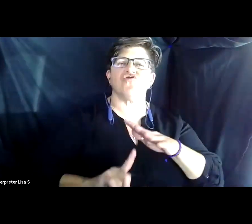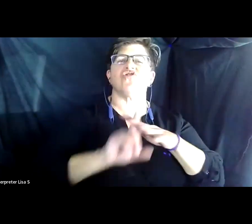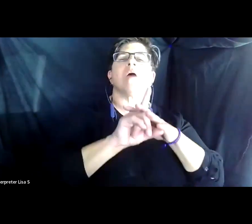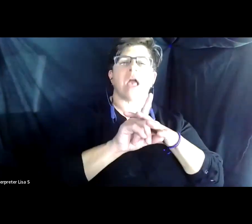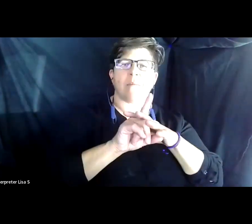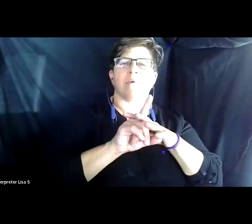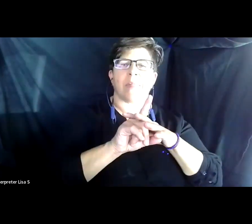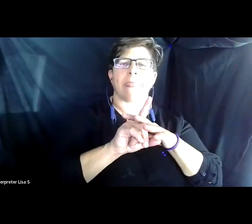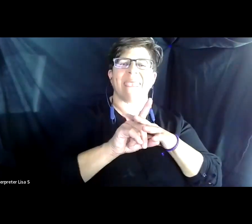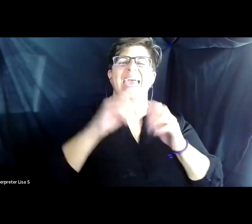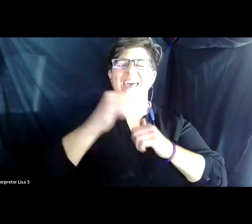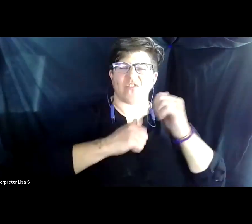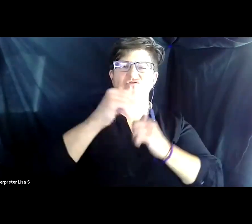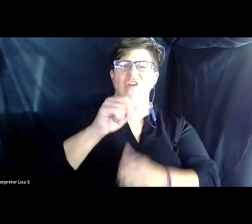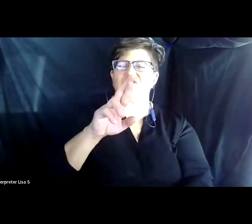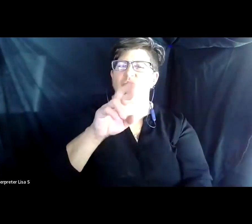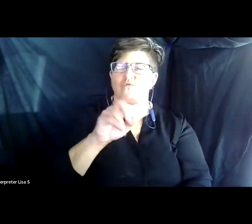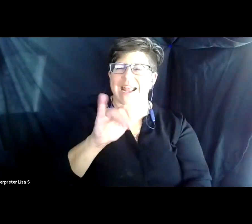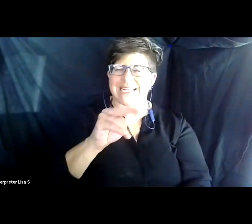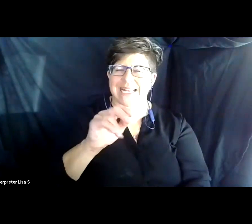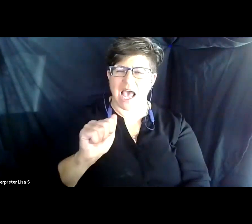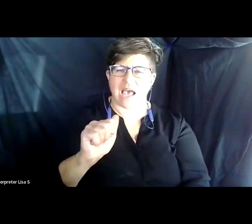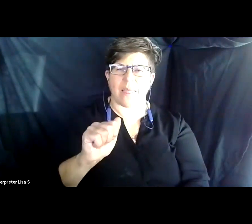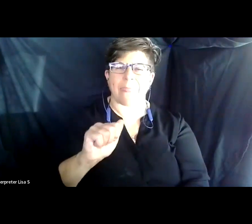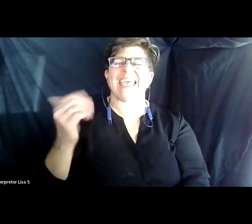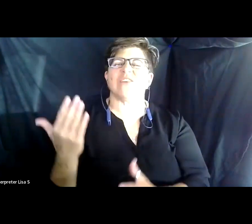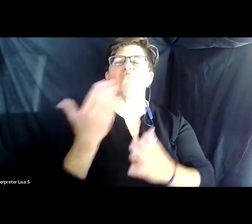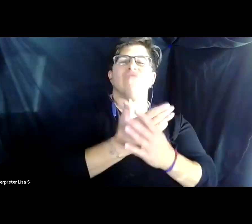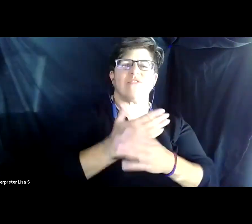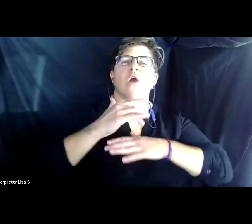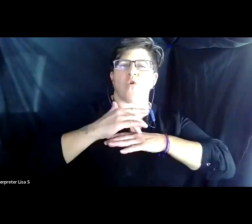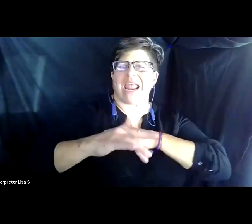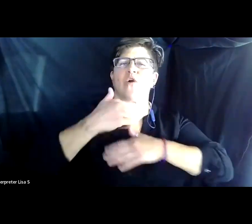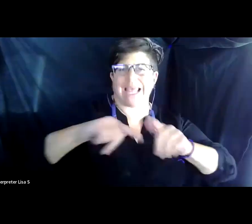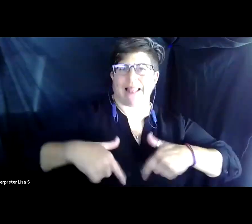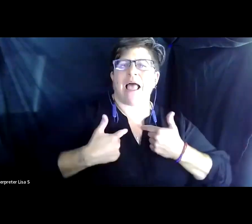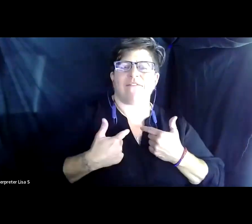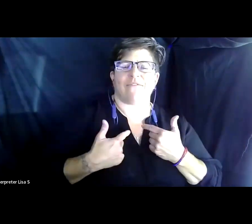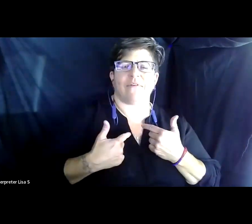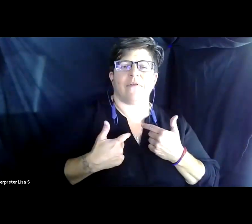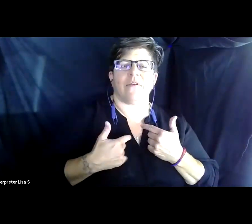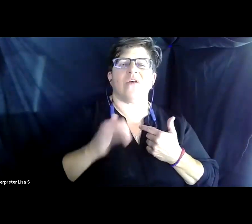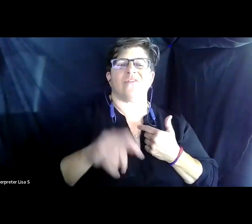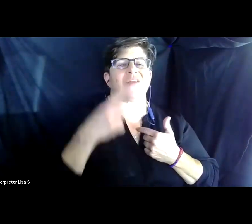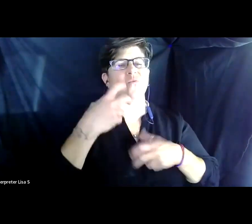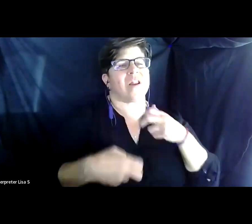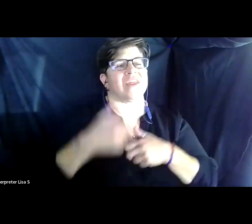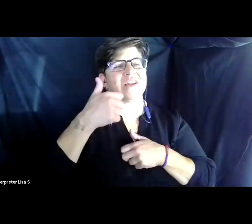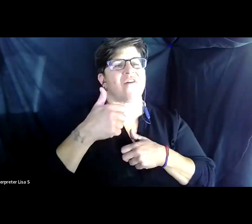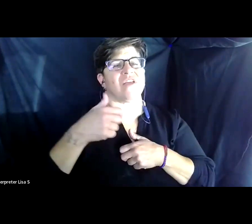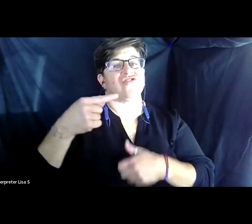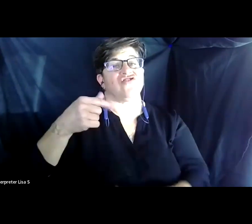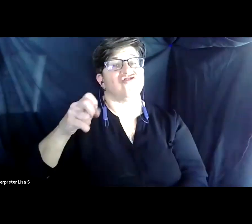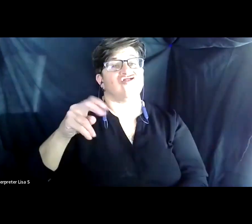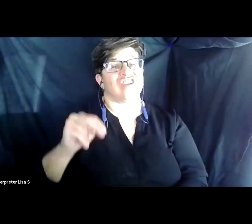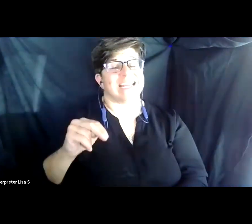the structure of the retina, which is interrupted relatively early. So this is one of the toughest genes to